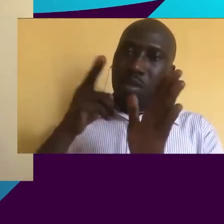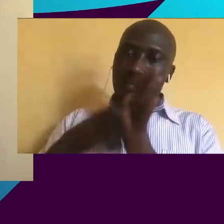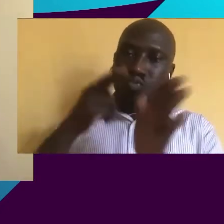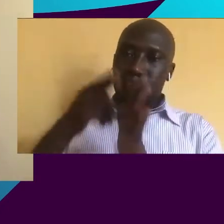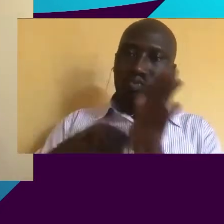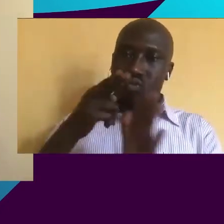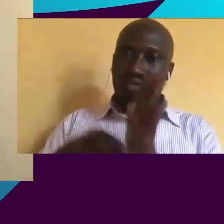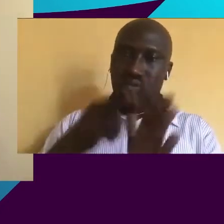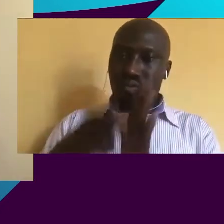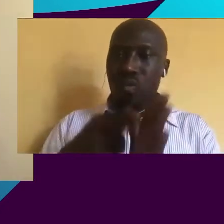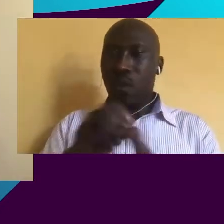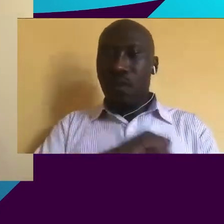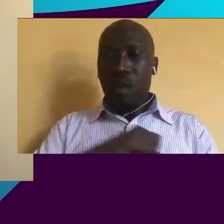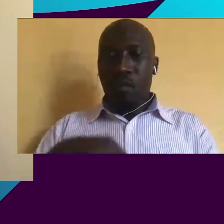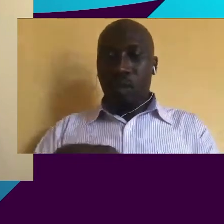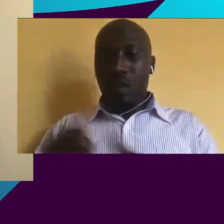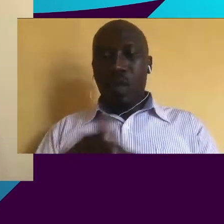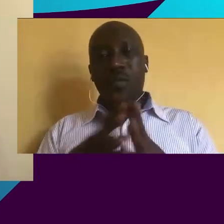also